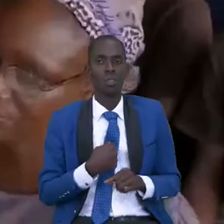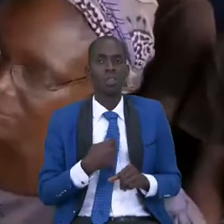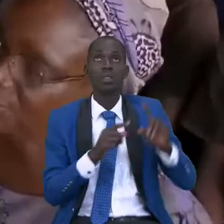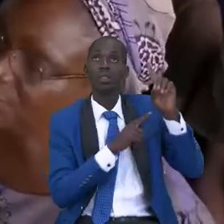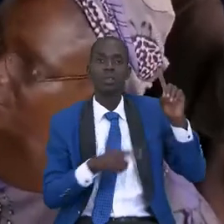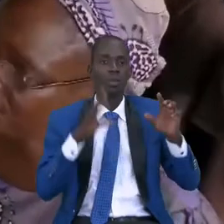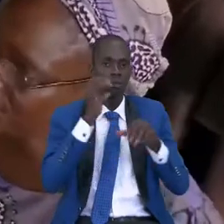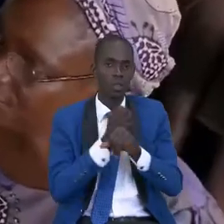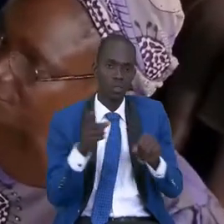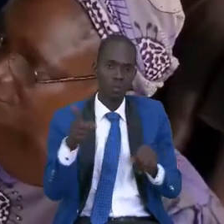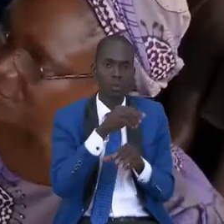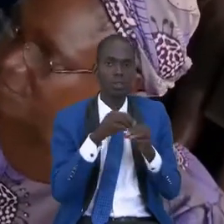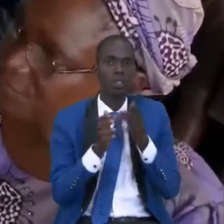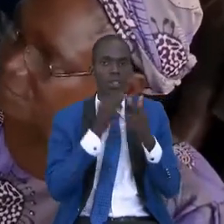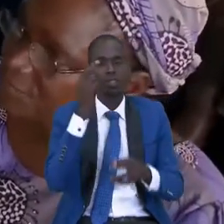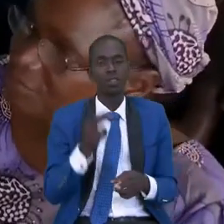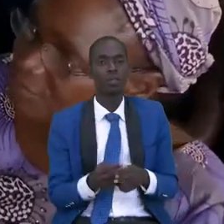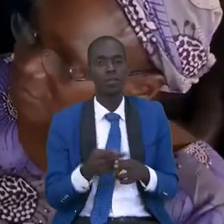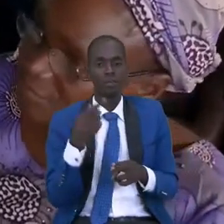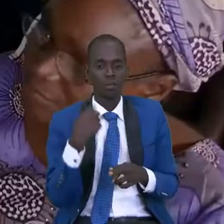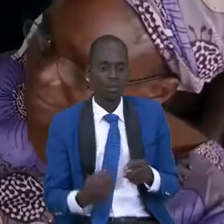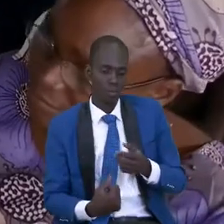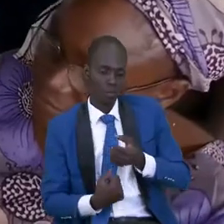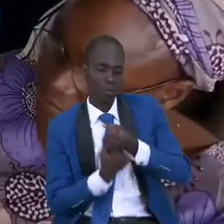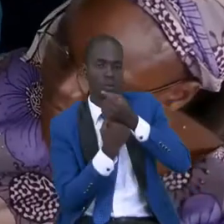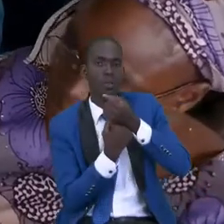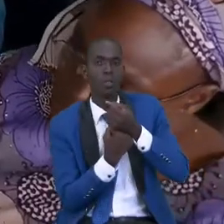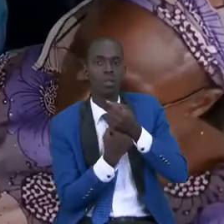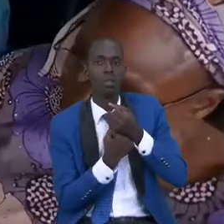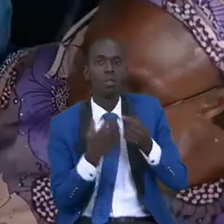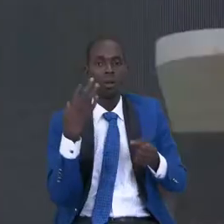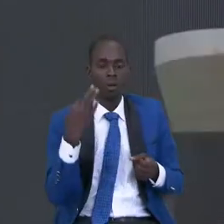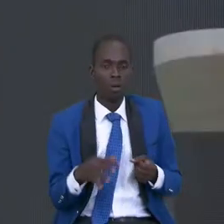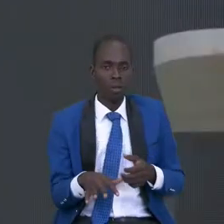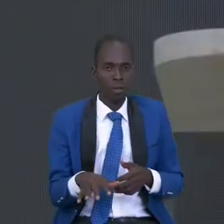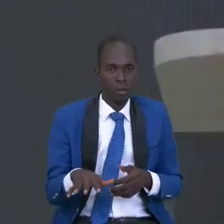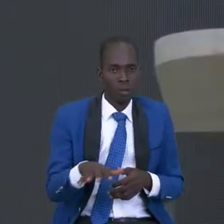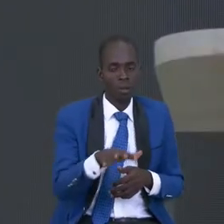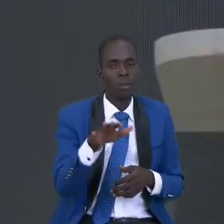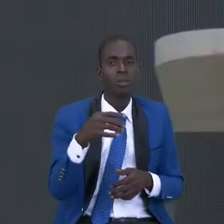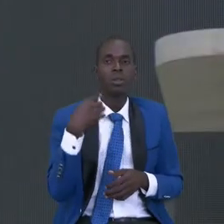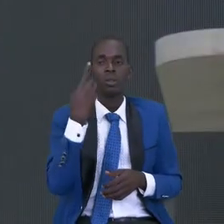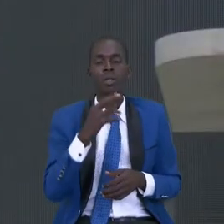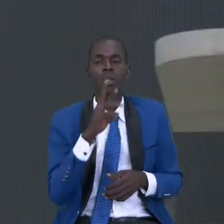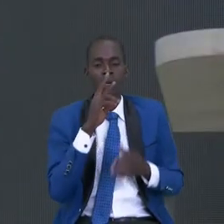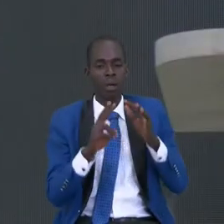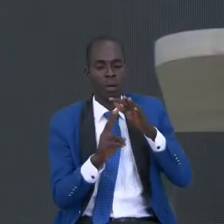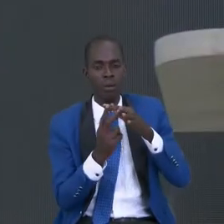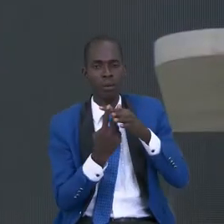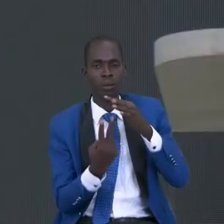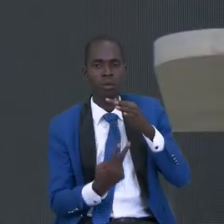you. Amen. The succor of those who are sinking in